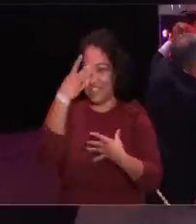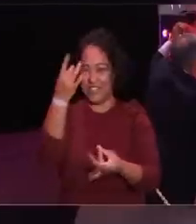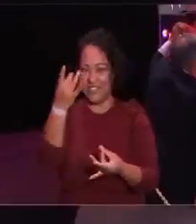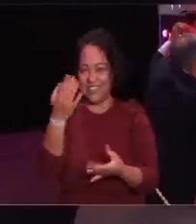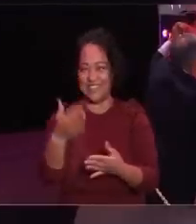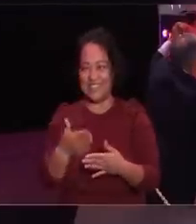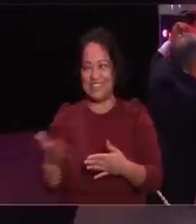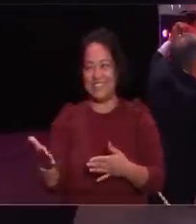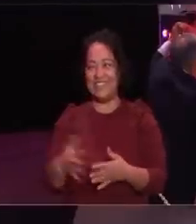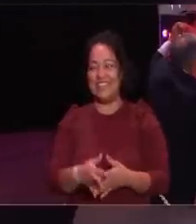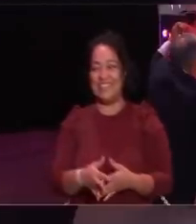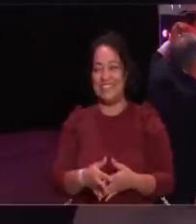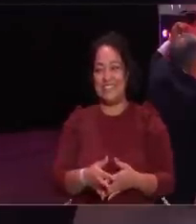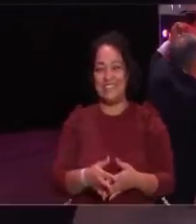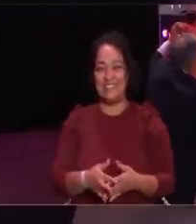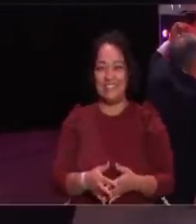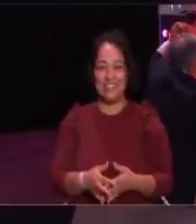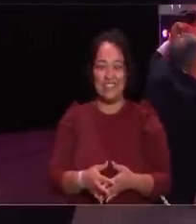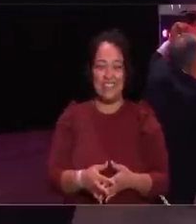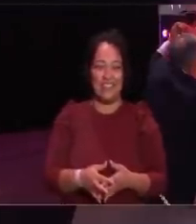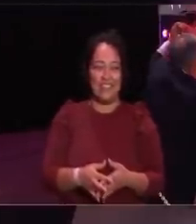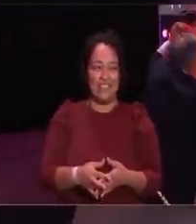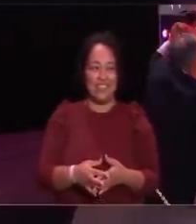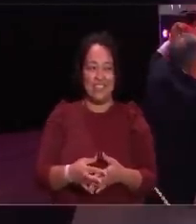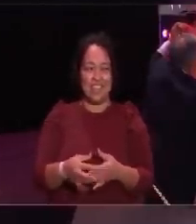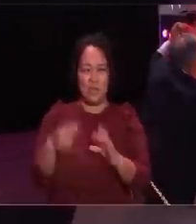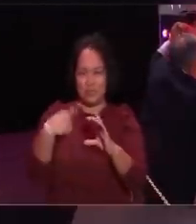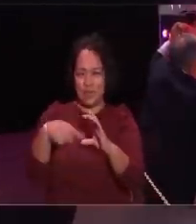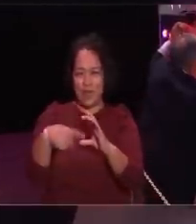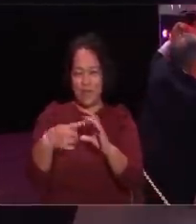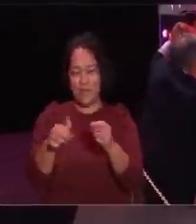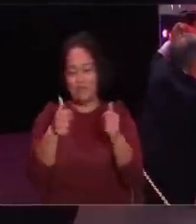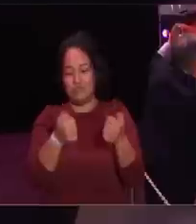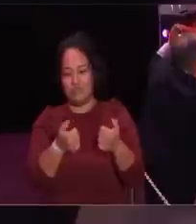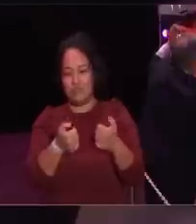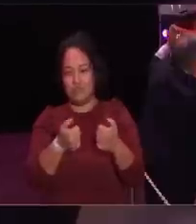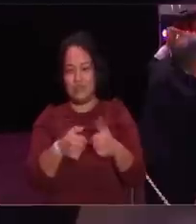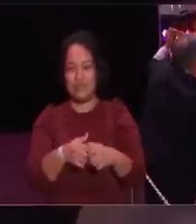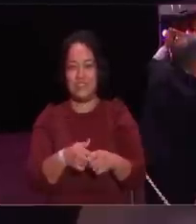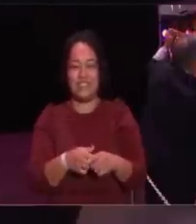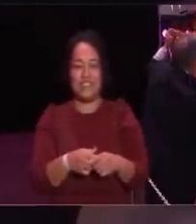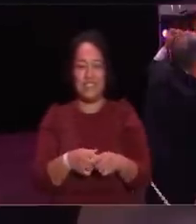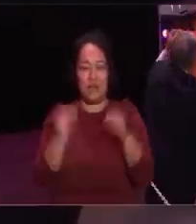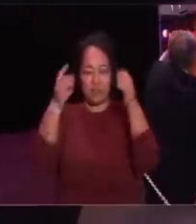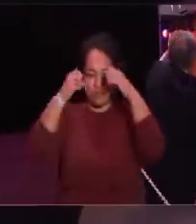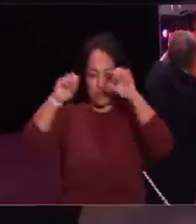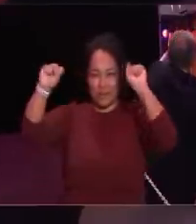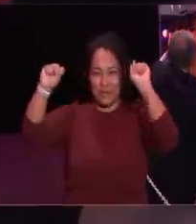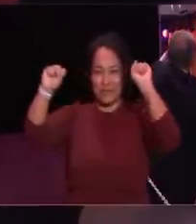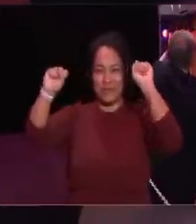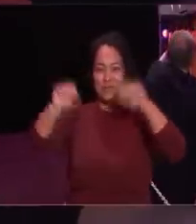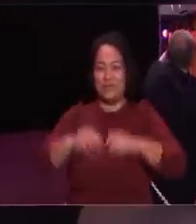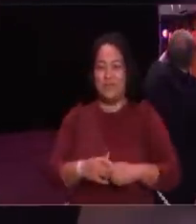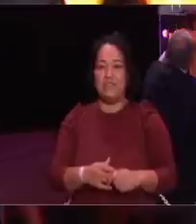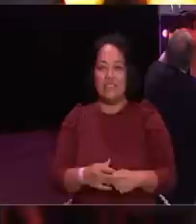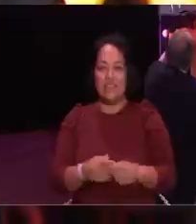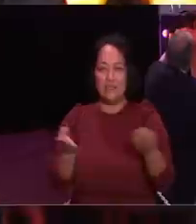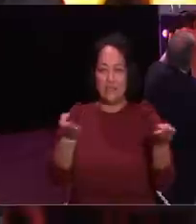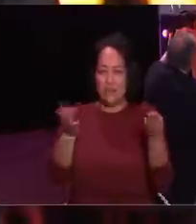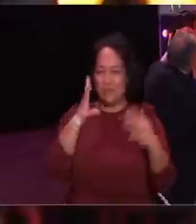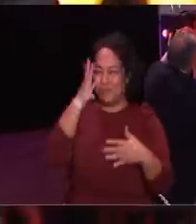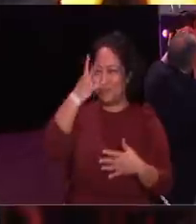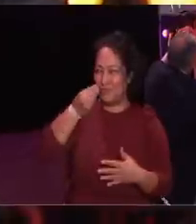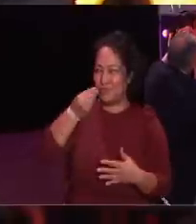Era de que ellos me mandaban textos o emails. Is that they would send me texts and emails. Decían, President. Me decían, Presidente. The service